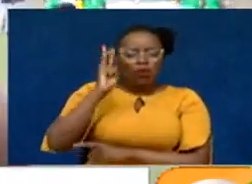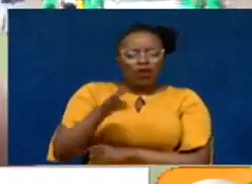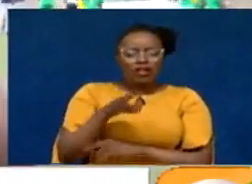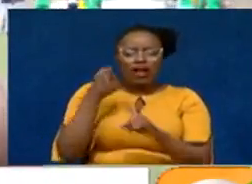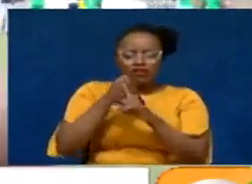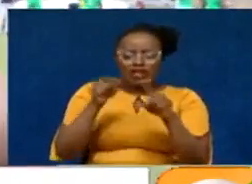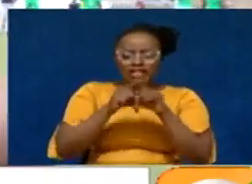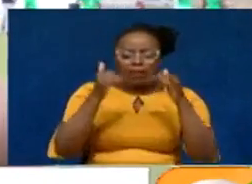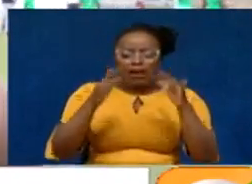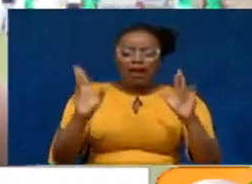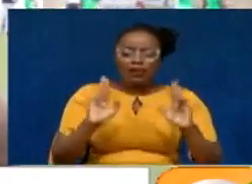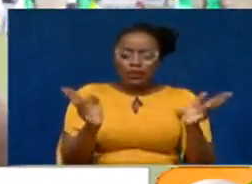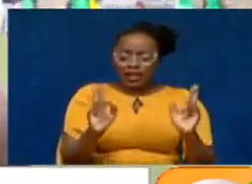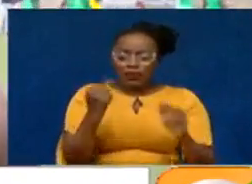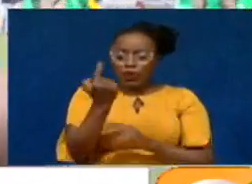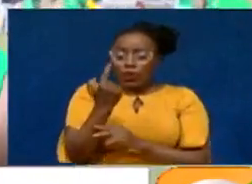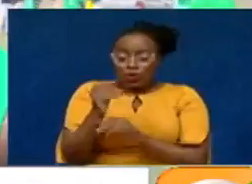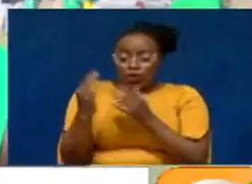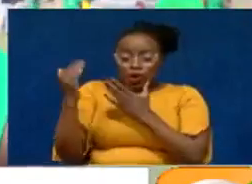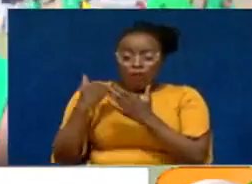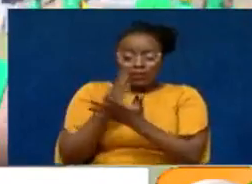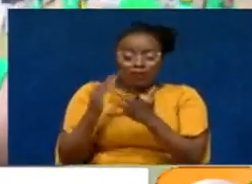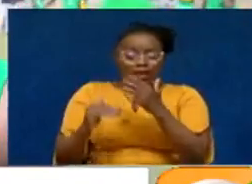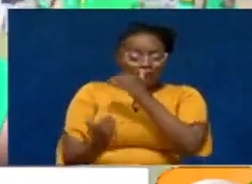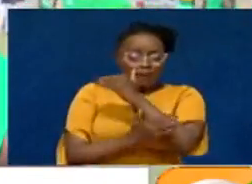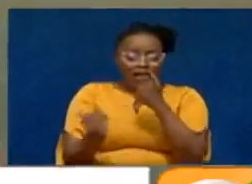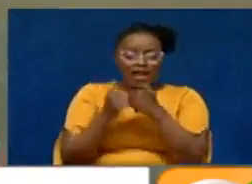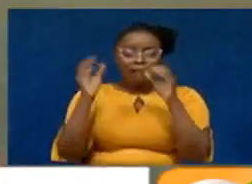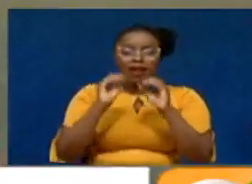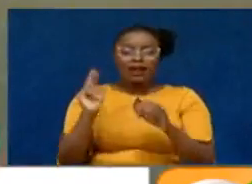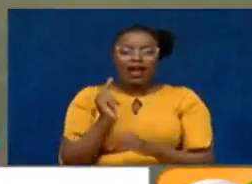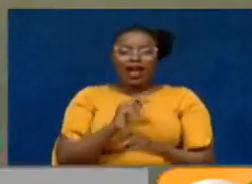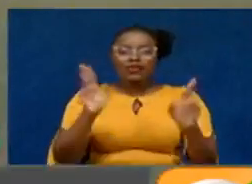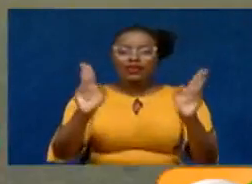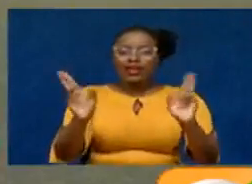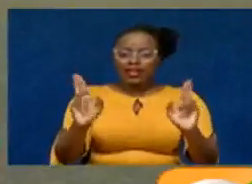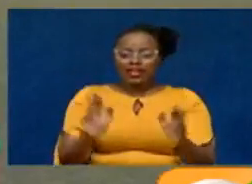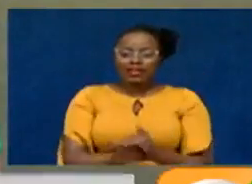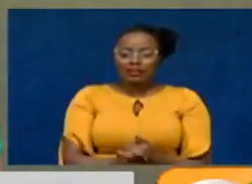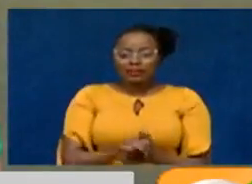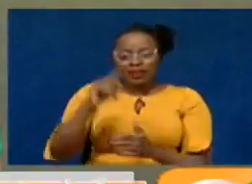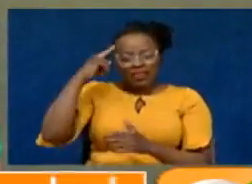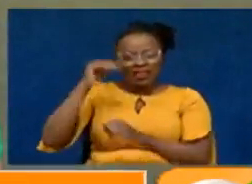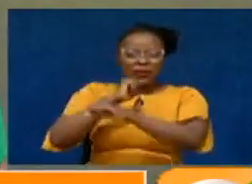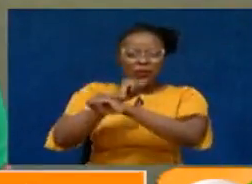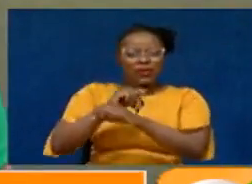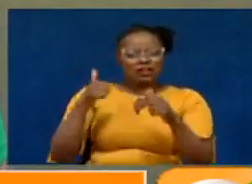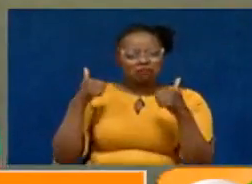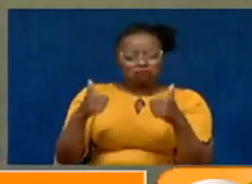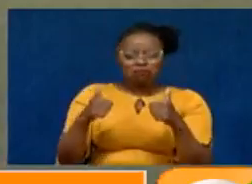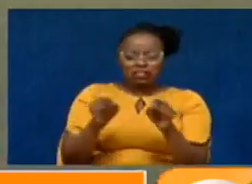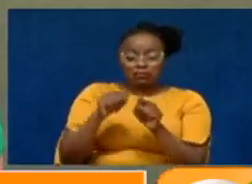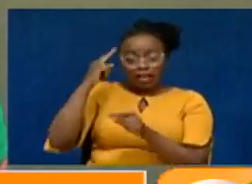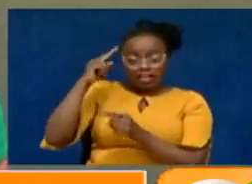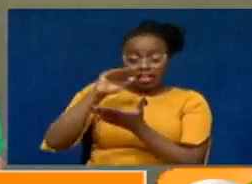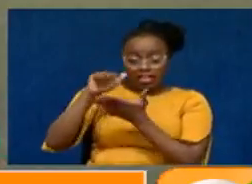player. Tuko ready, so tuna optu kitu mbaya isitoke ka injury, but tuko ready ka team. I think defensively we're in good shape. I think